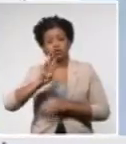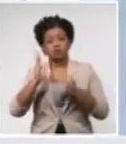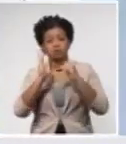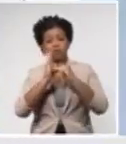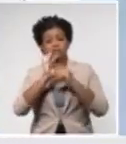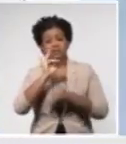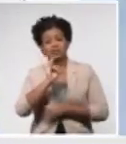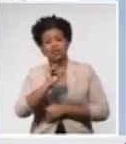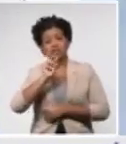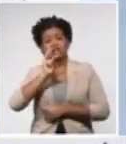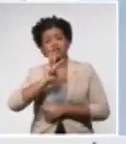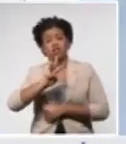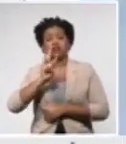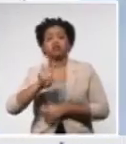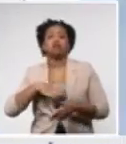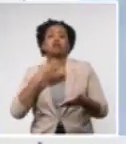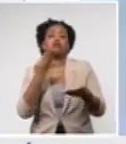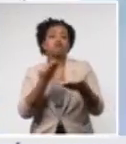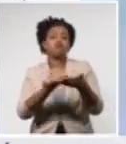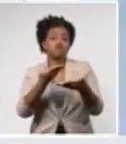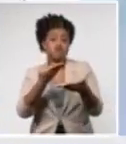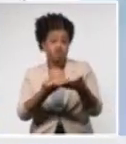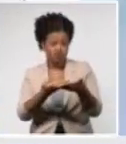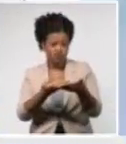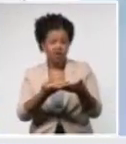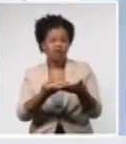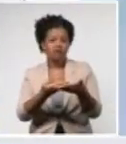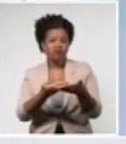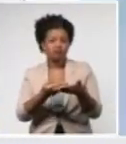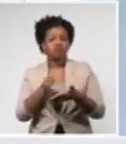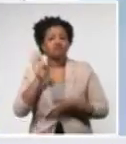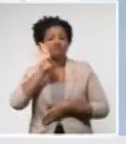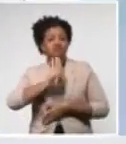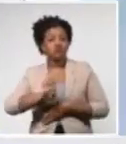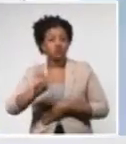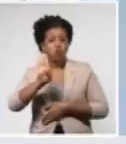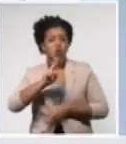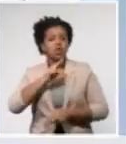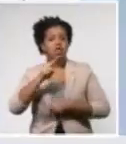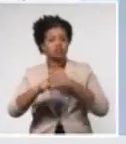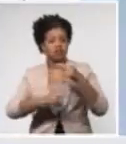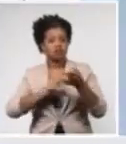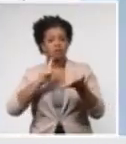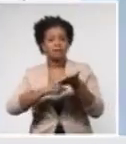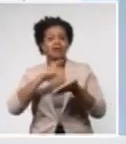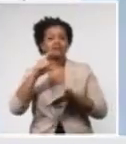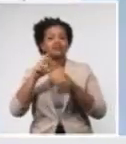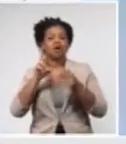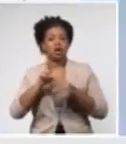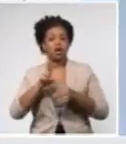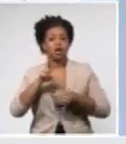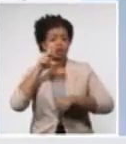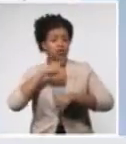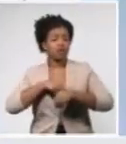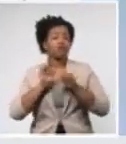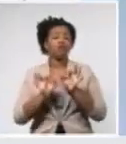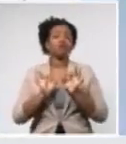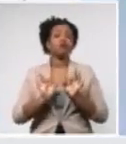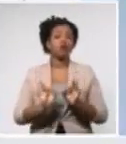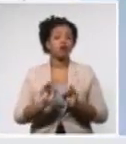143,733 samples have been studied by our molecular biology laboratories with